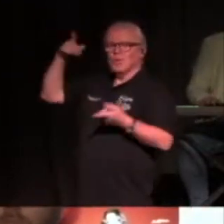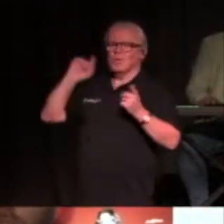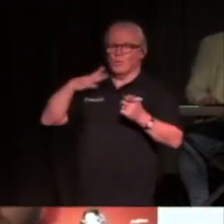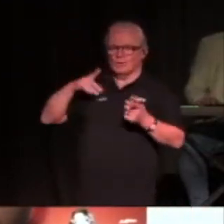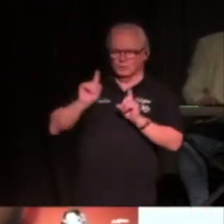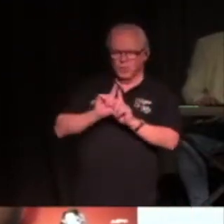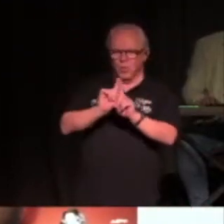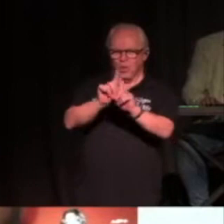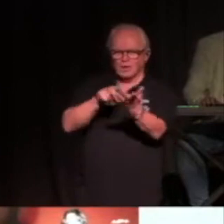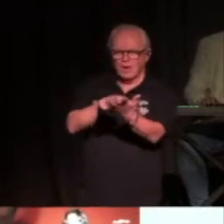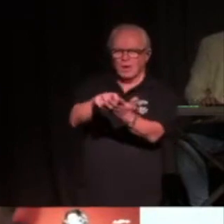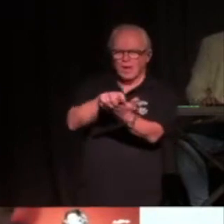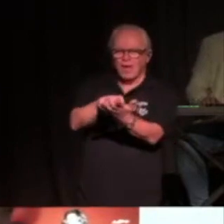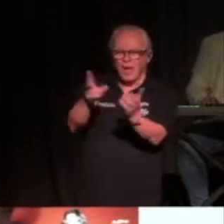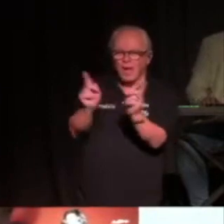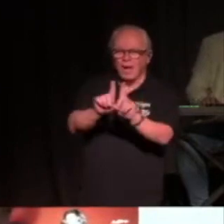you in a whole new day.